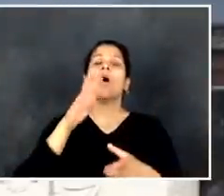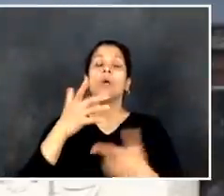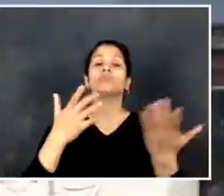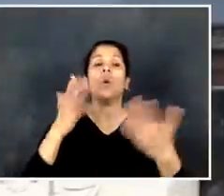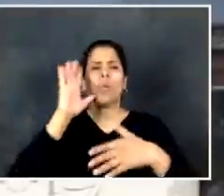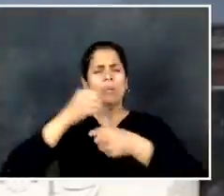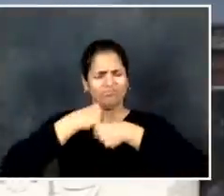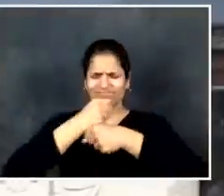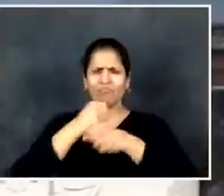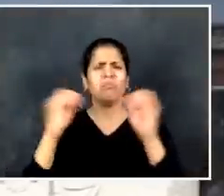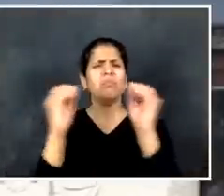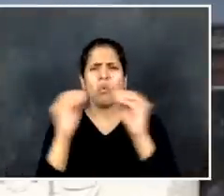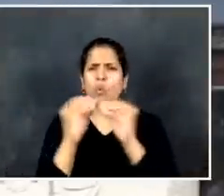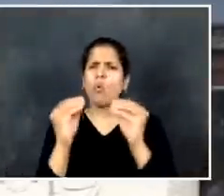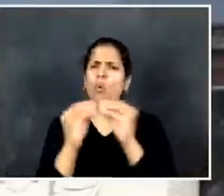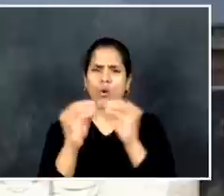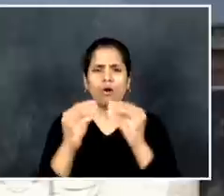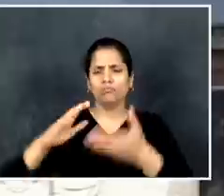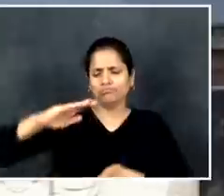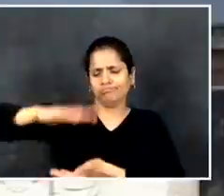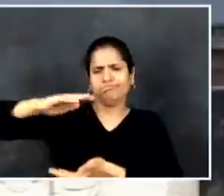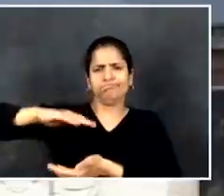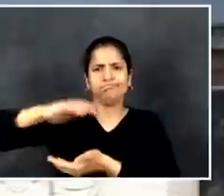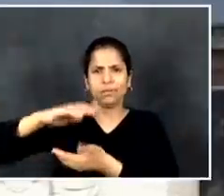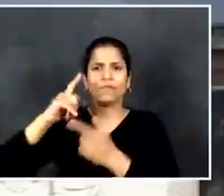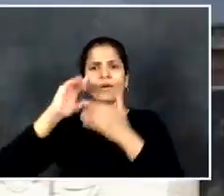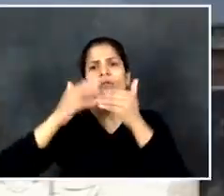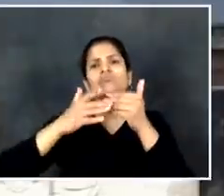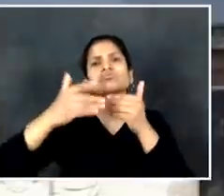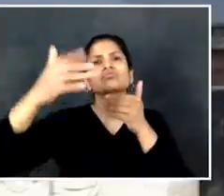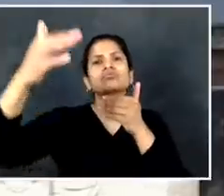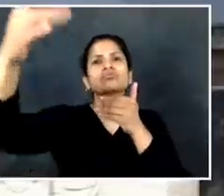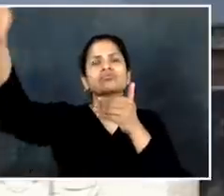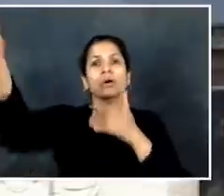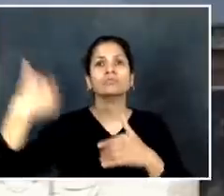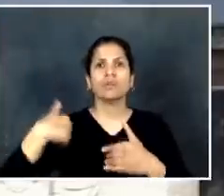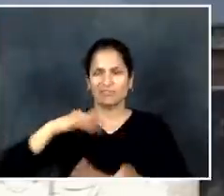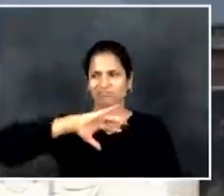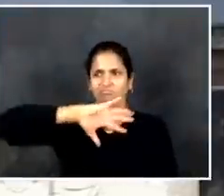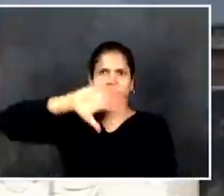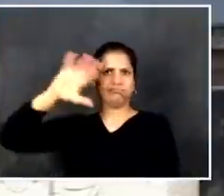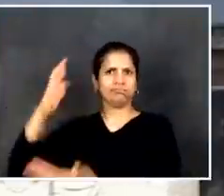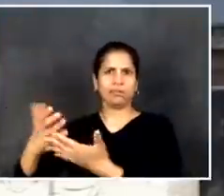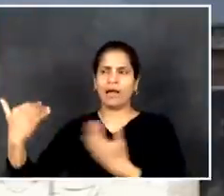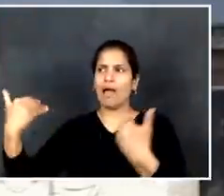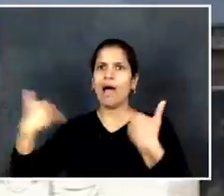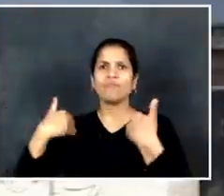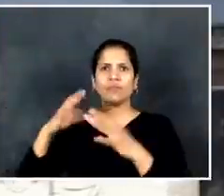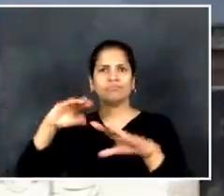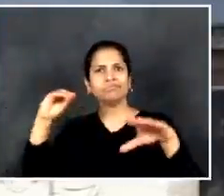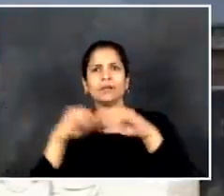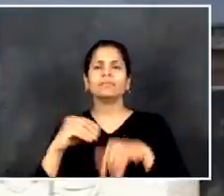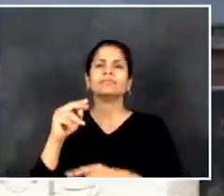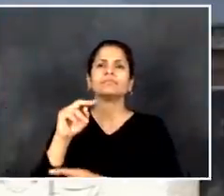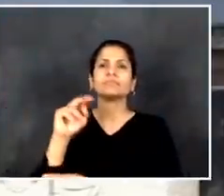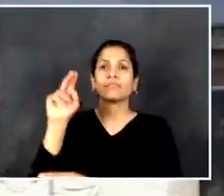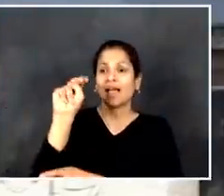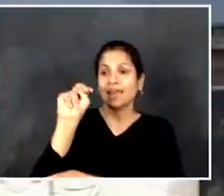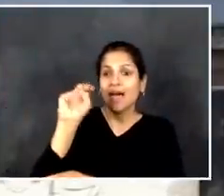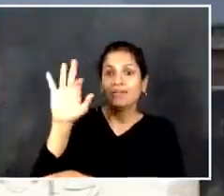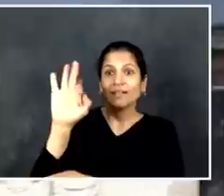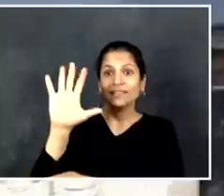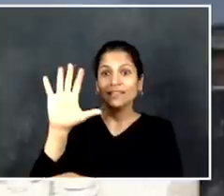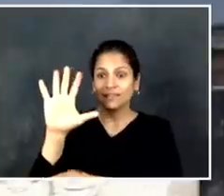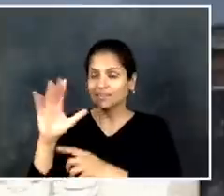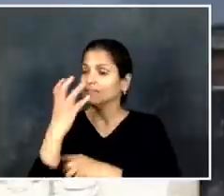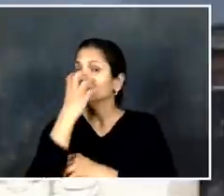N95 masks that have been absolutely crucial. So I think it's going to be a combination of what can we produce here so